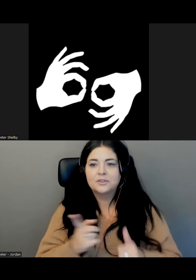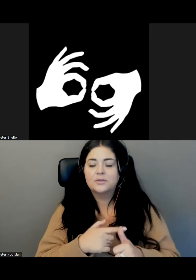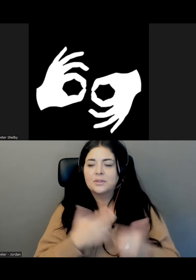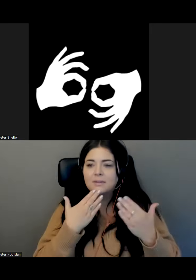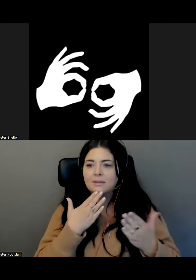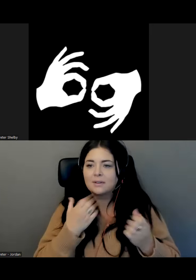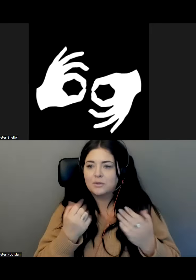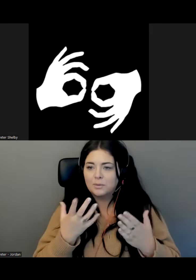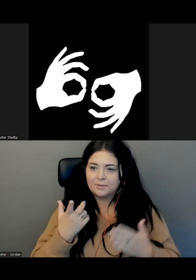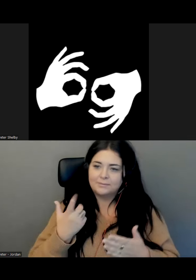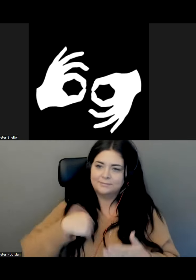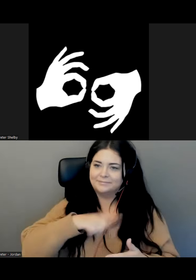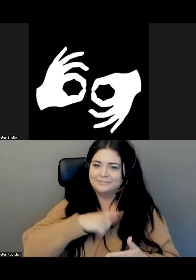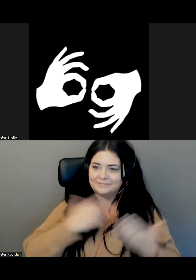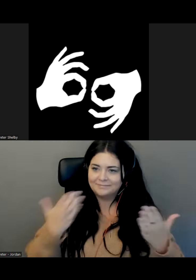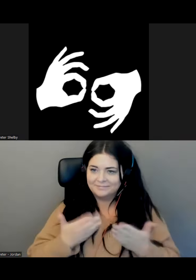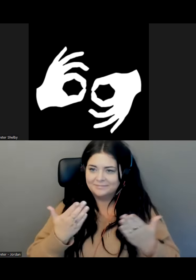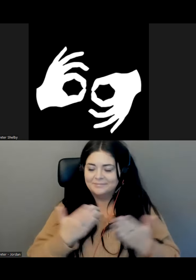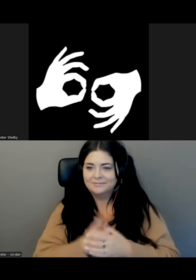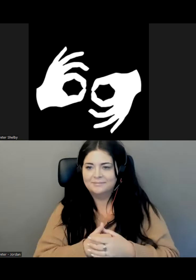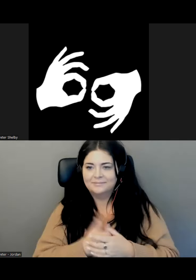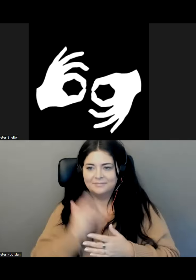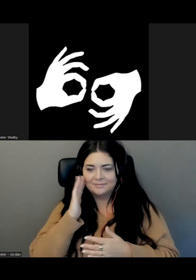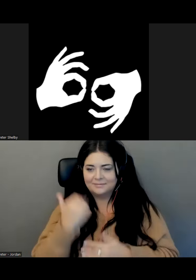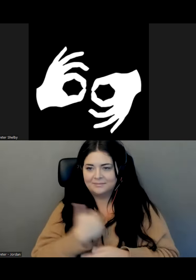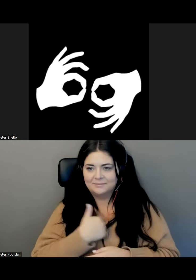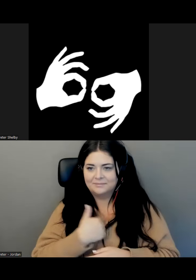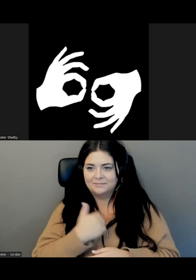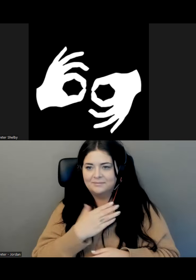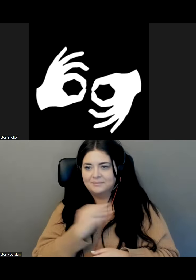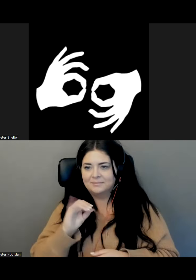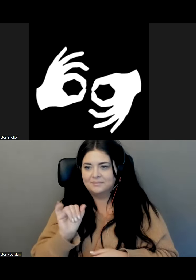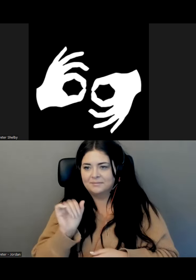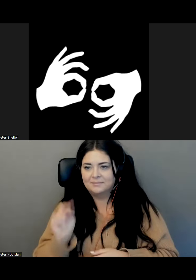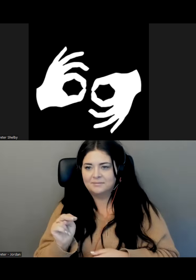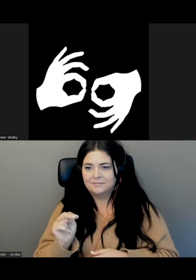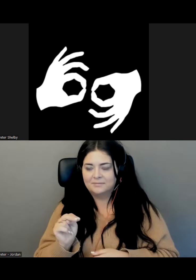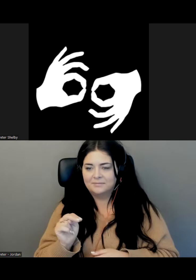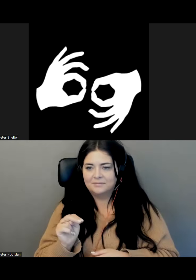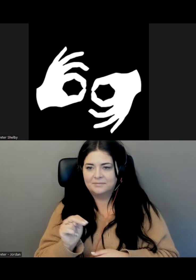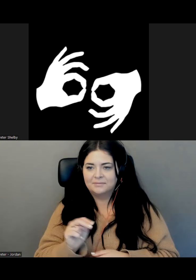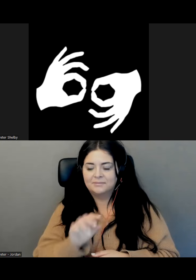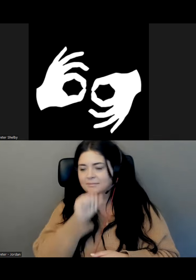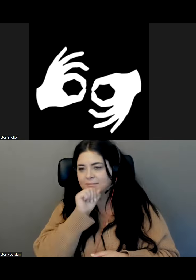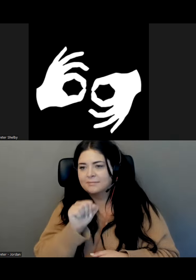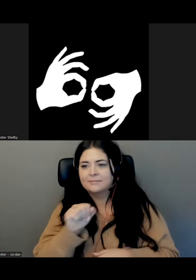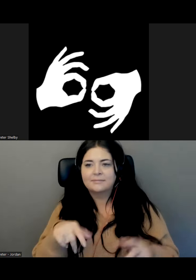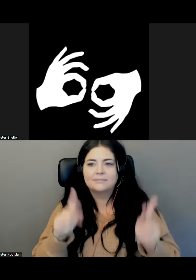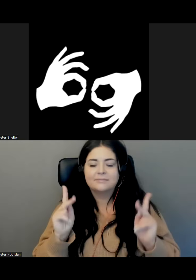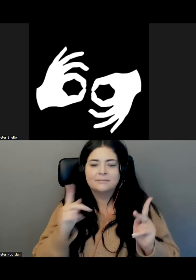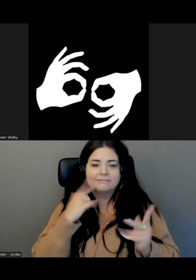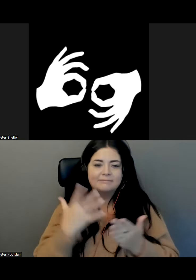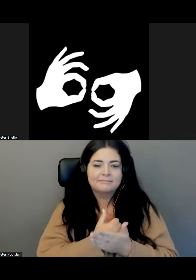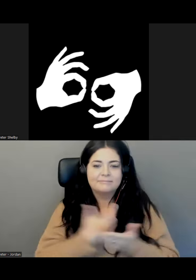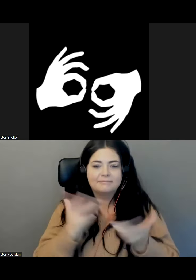for having us today. I know that myself and Ian both really love the opportunity to talk